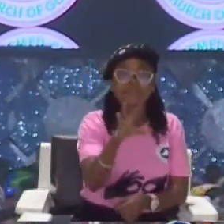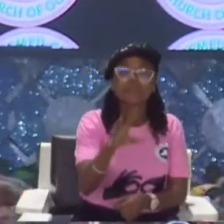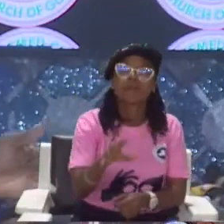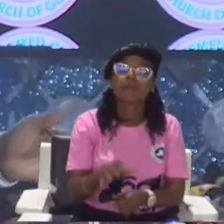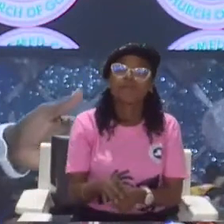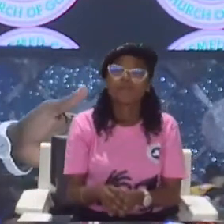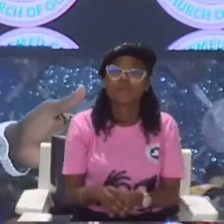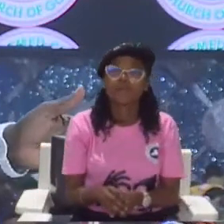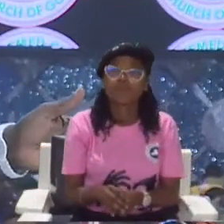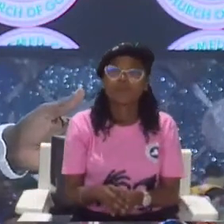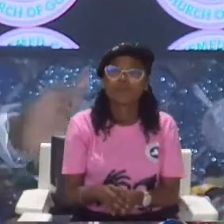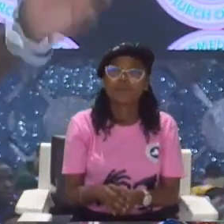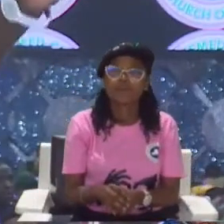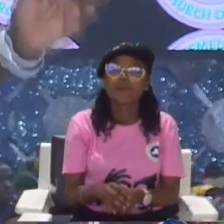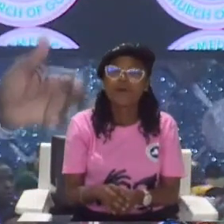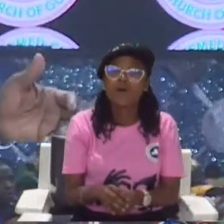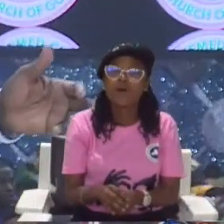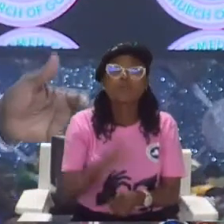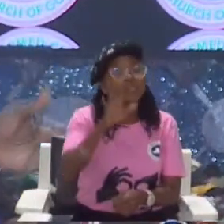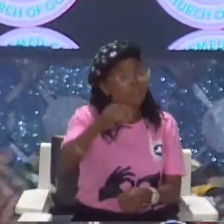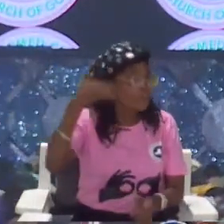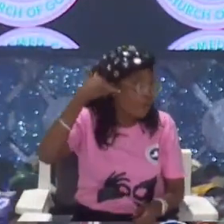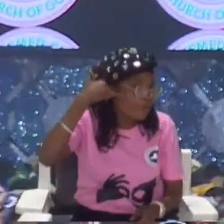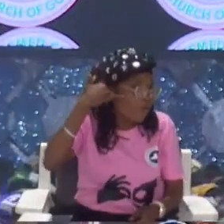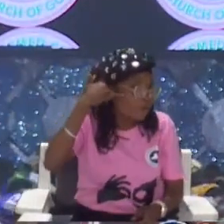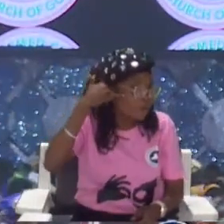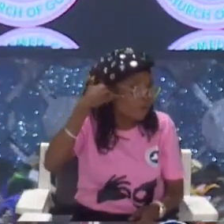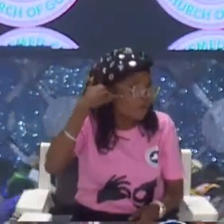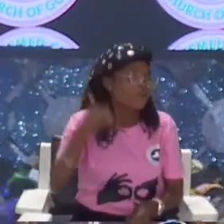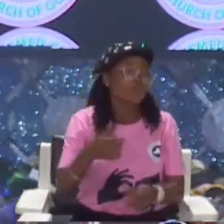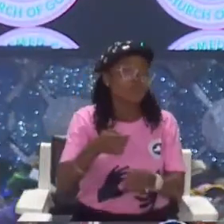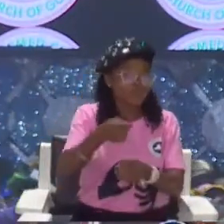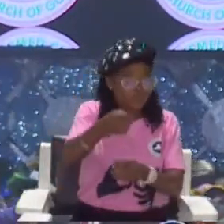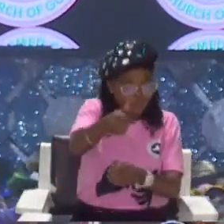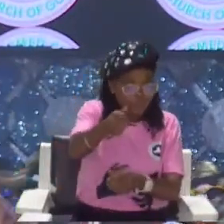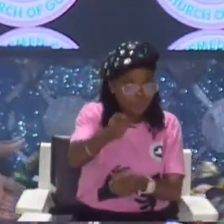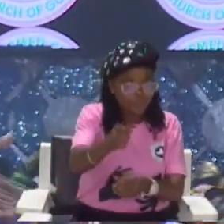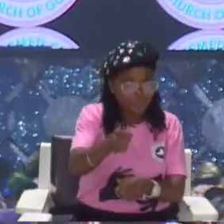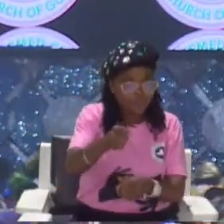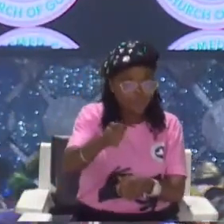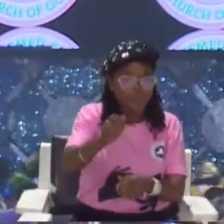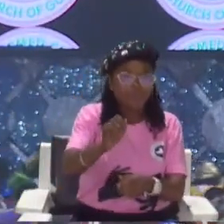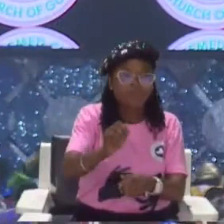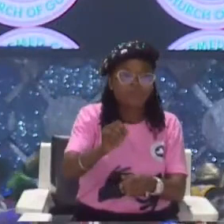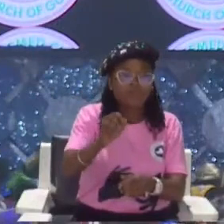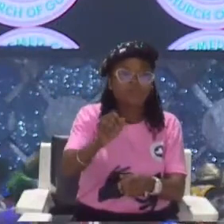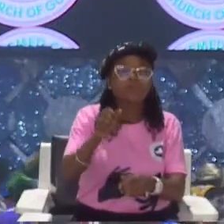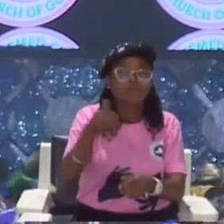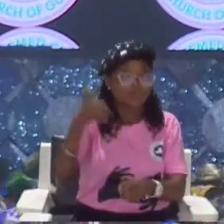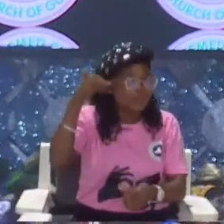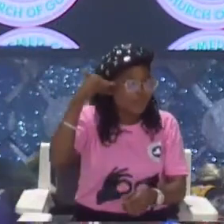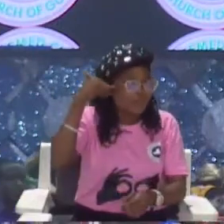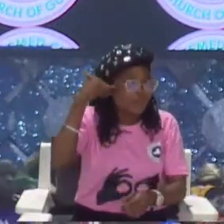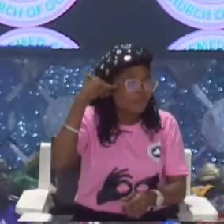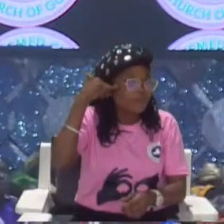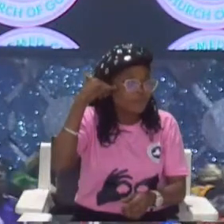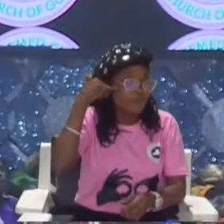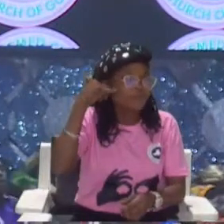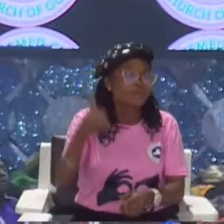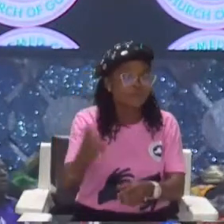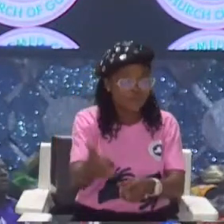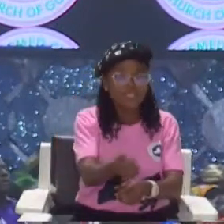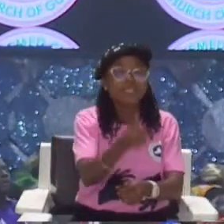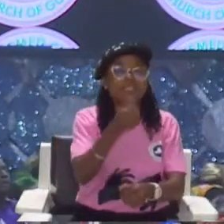Oh, sorry, your mobile phone. They can move around, so and switch it to